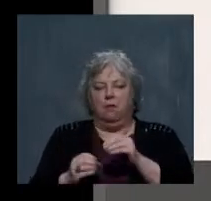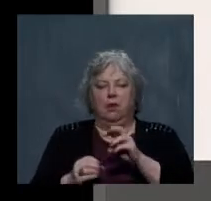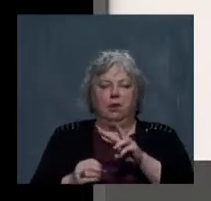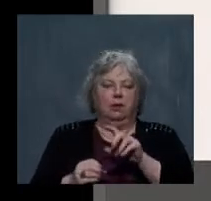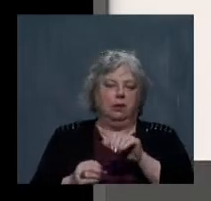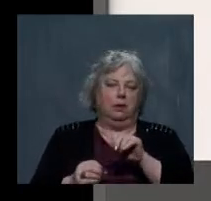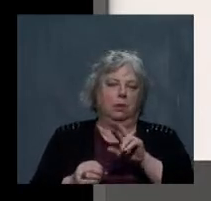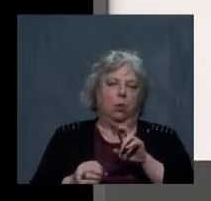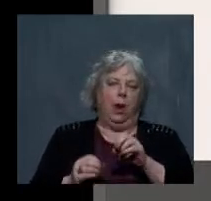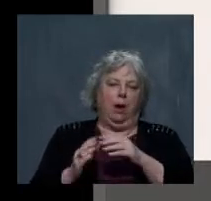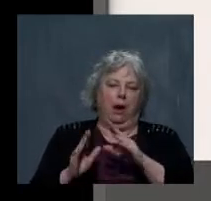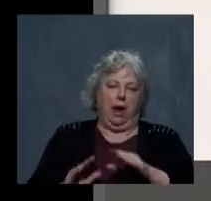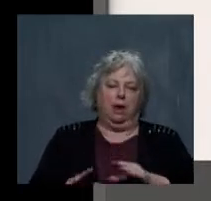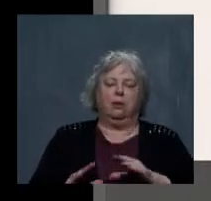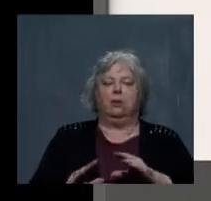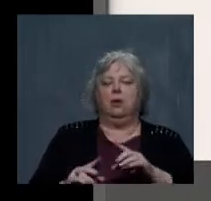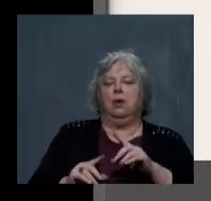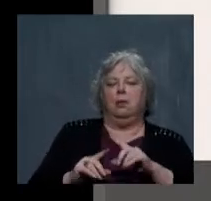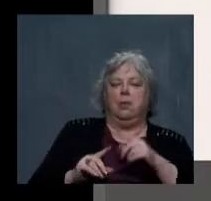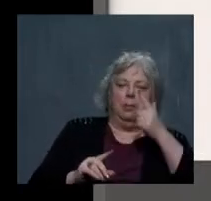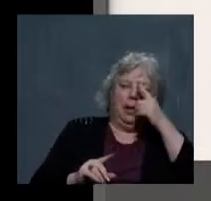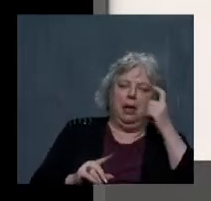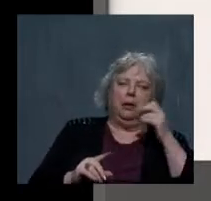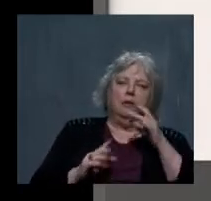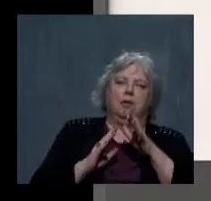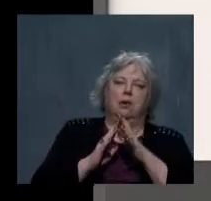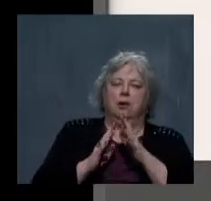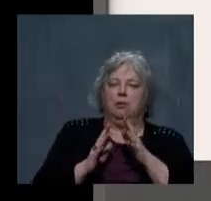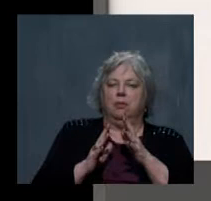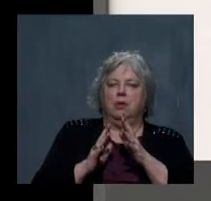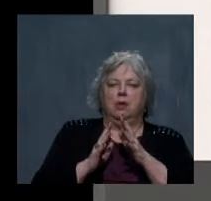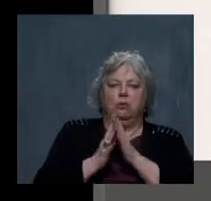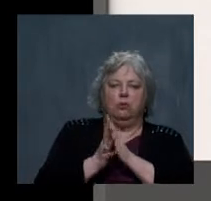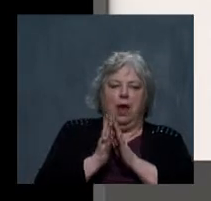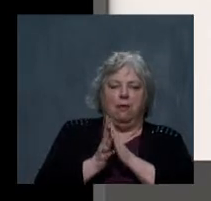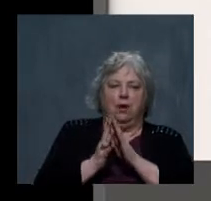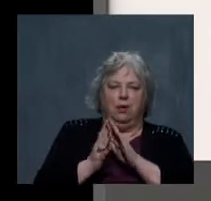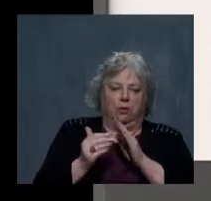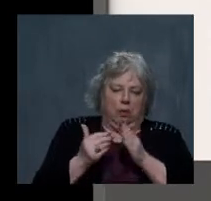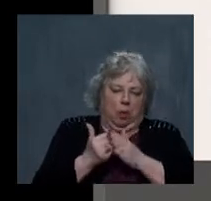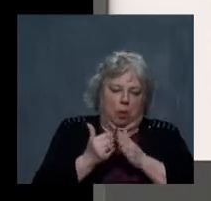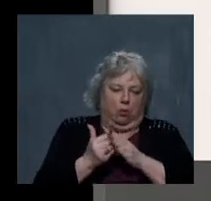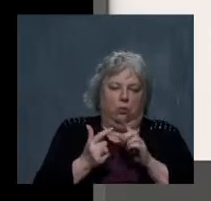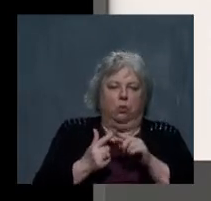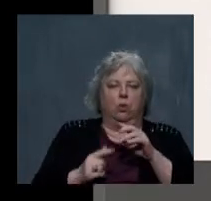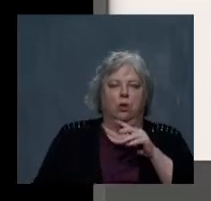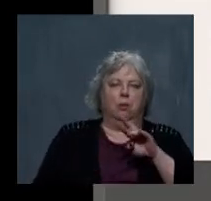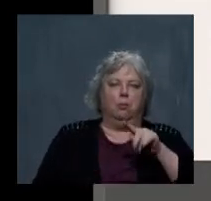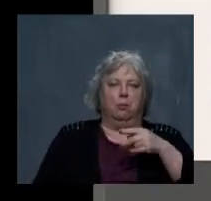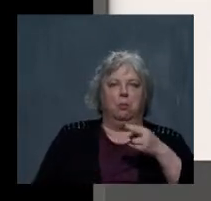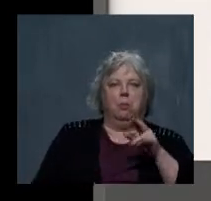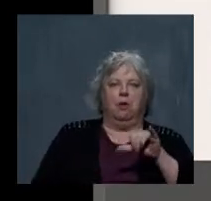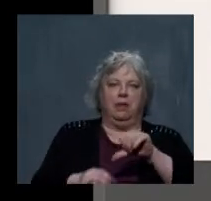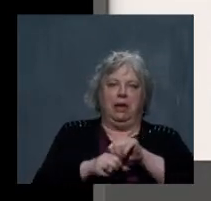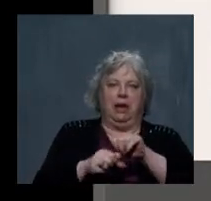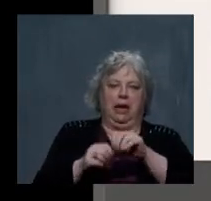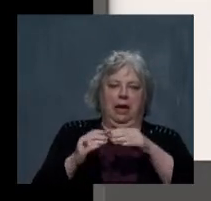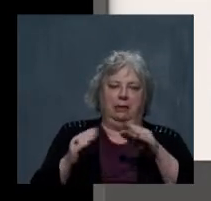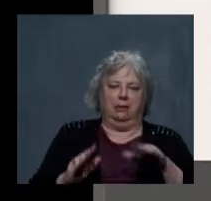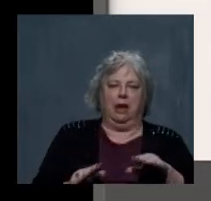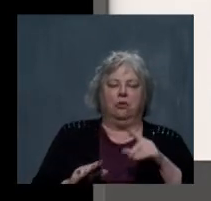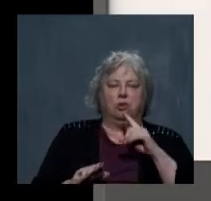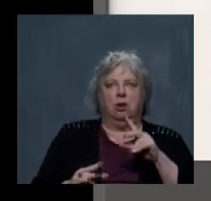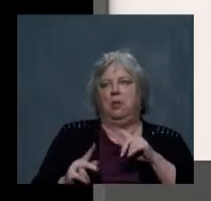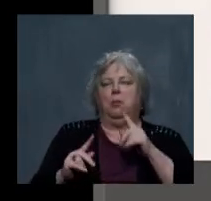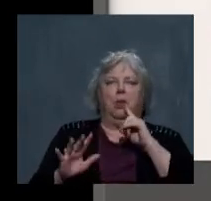was because of the traffic. It was right past the Murphy Oil deal, you know, and everybody was all concerned about the traffic then, and I understand that.